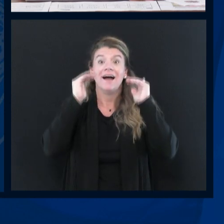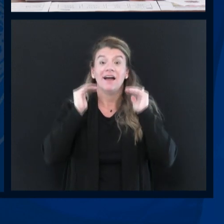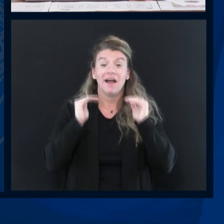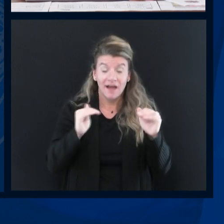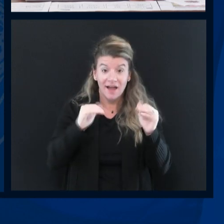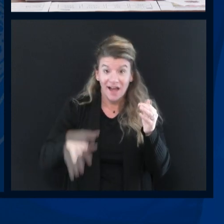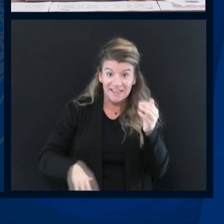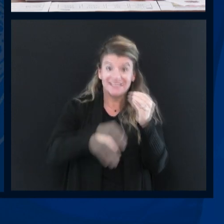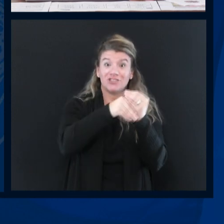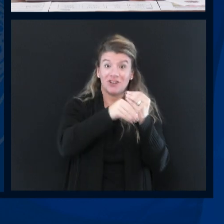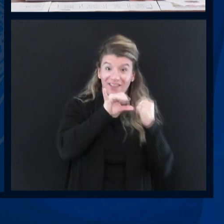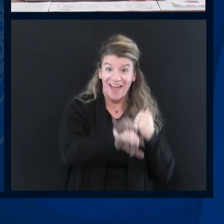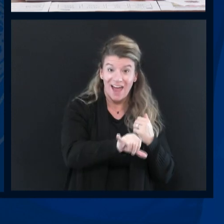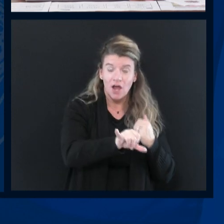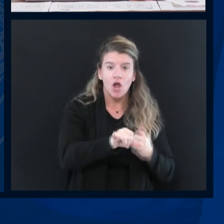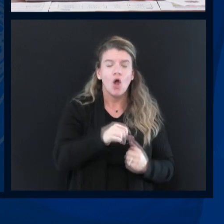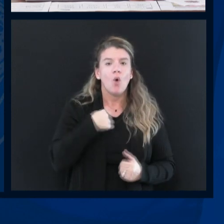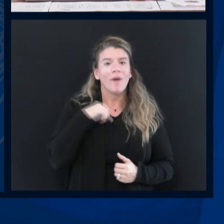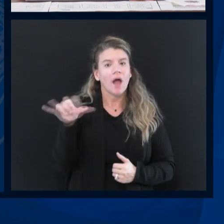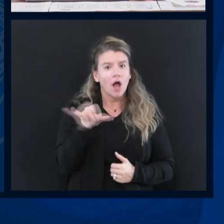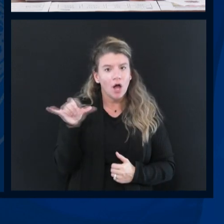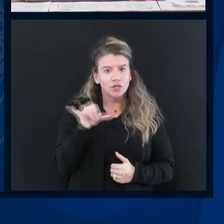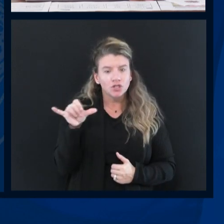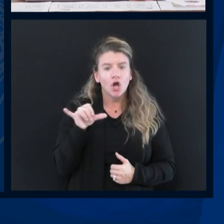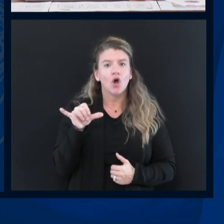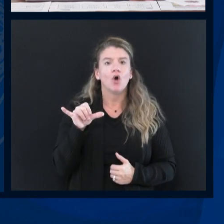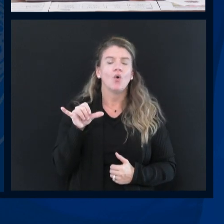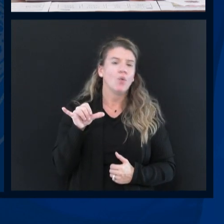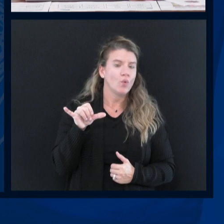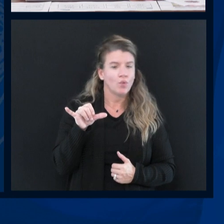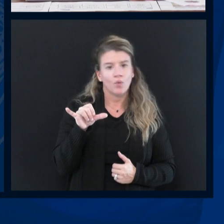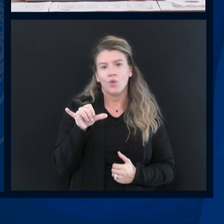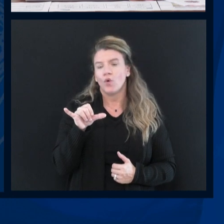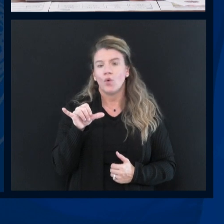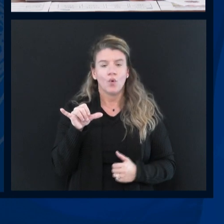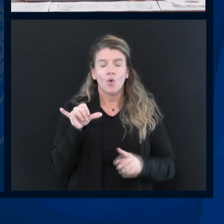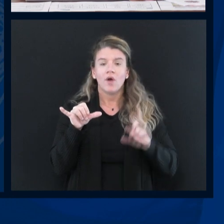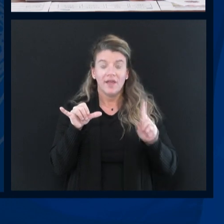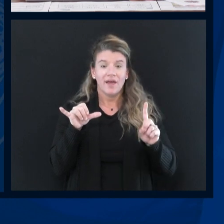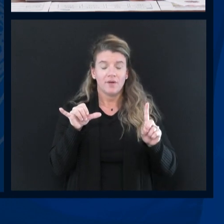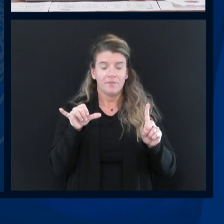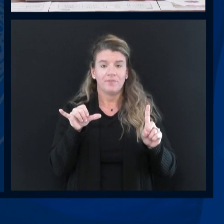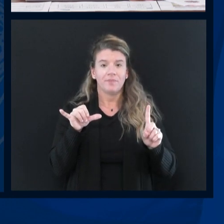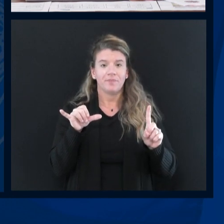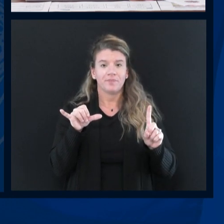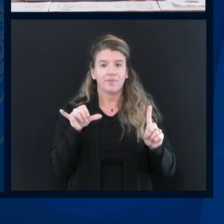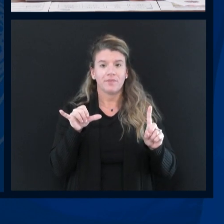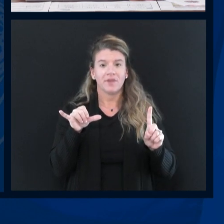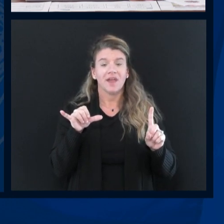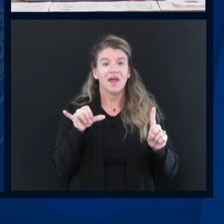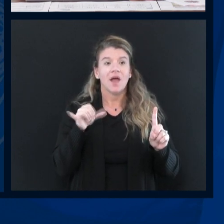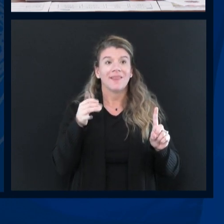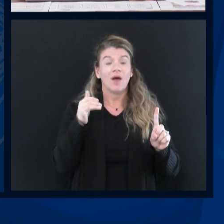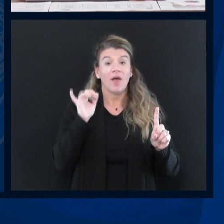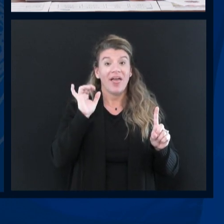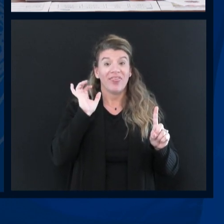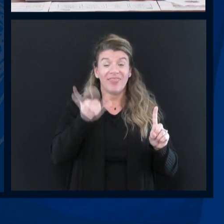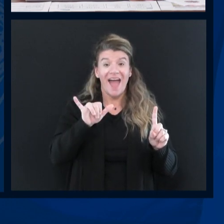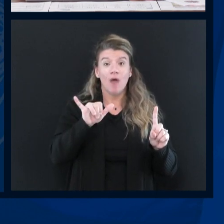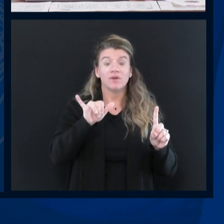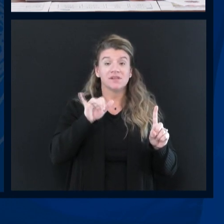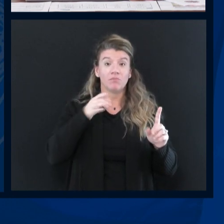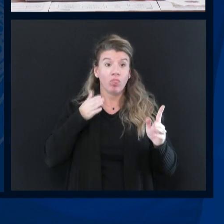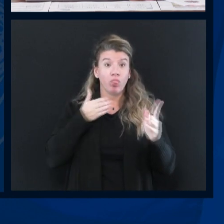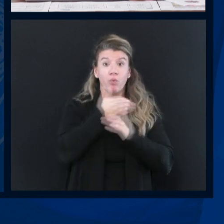we had to get from, that was prior to That was through June 30th, prior